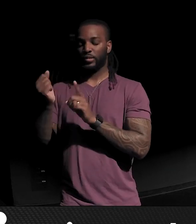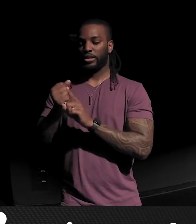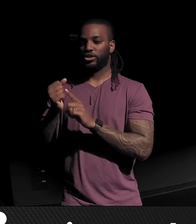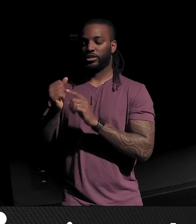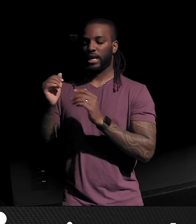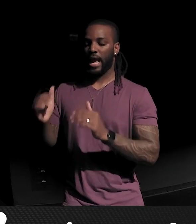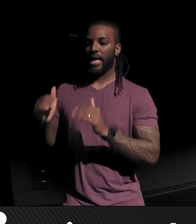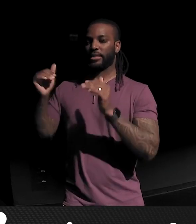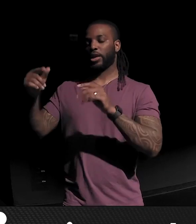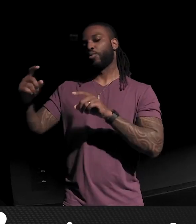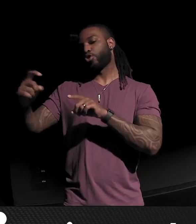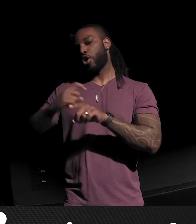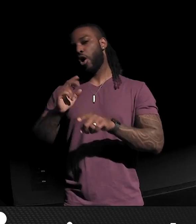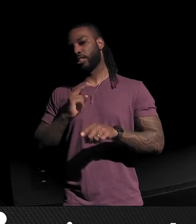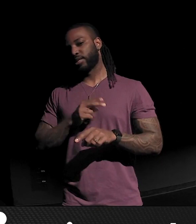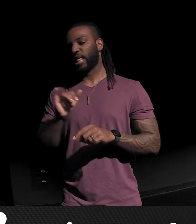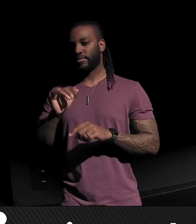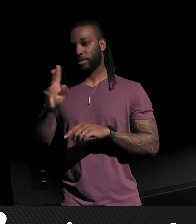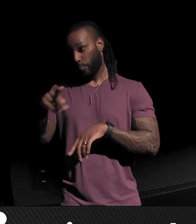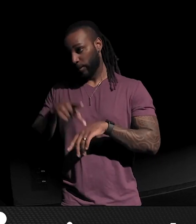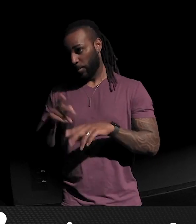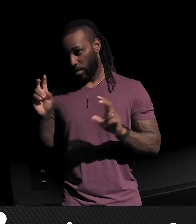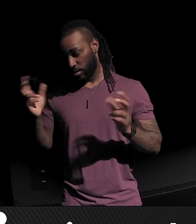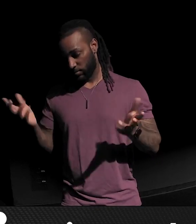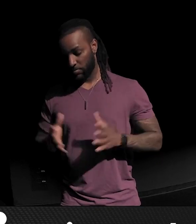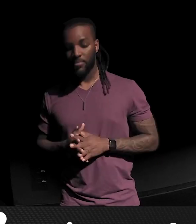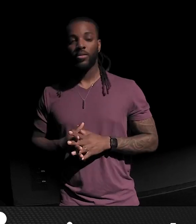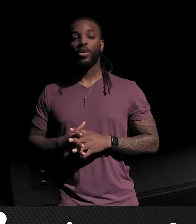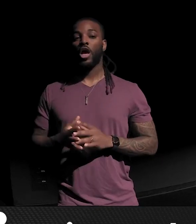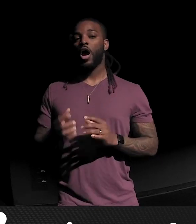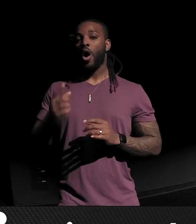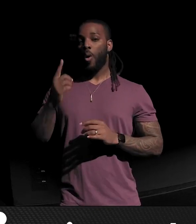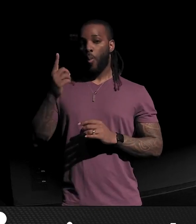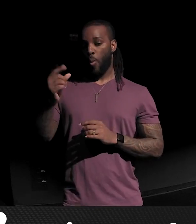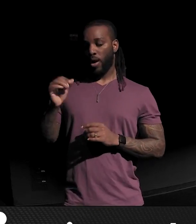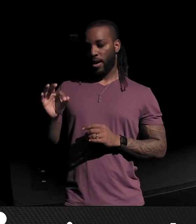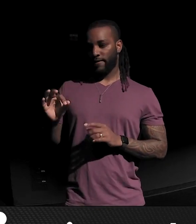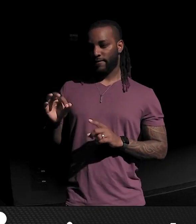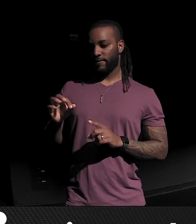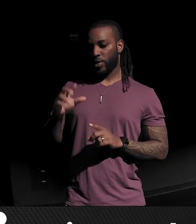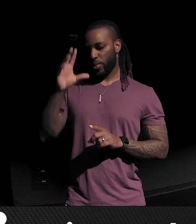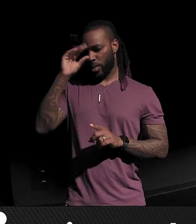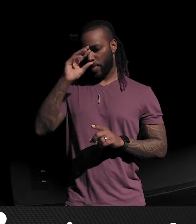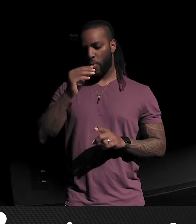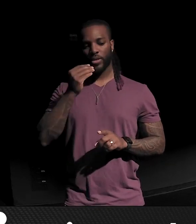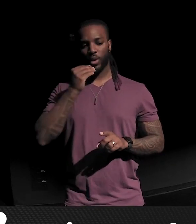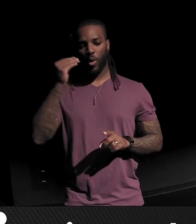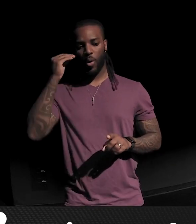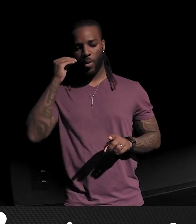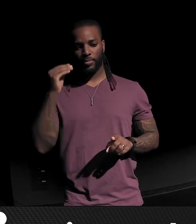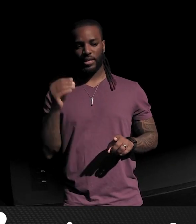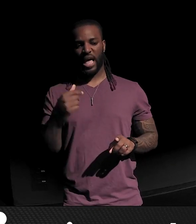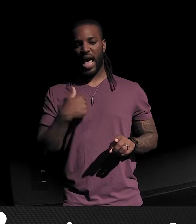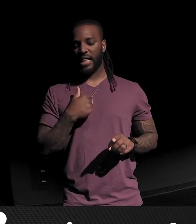would call us in like a principal. And one of the boys' homes was like, had the